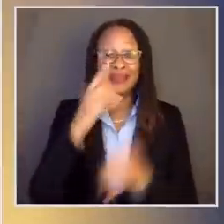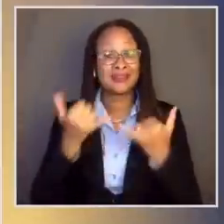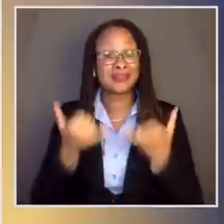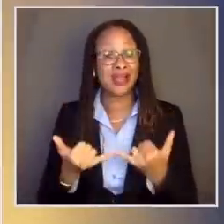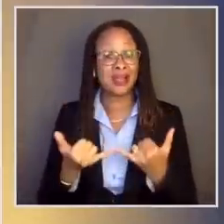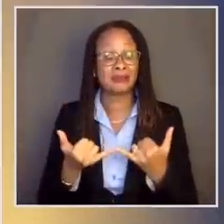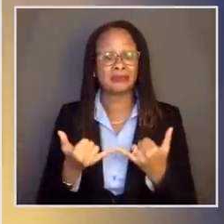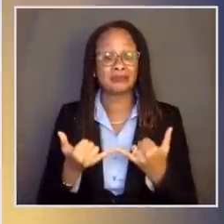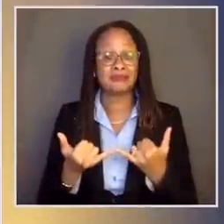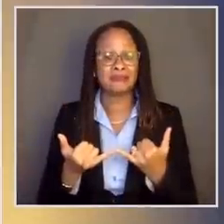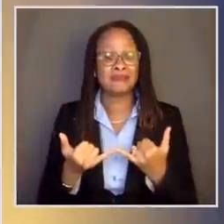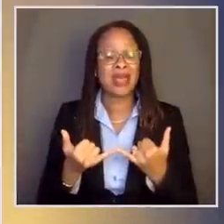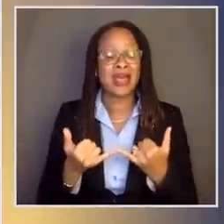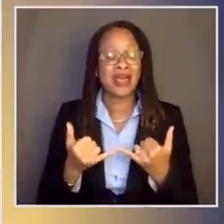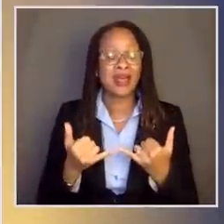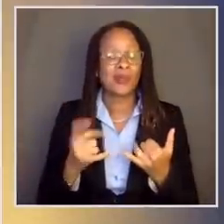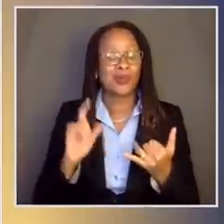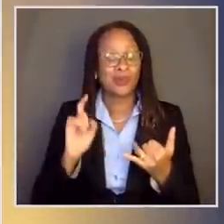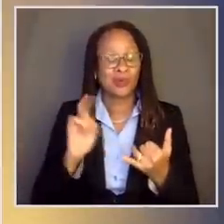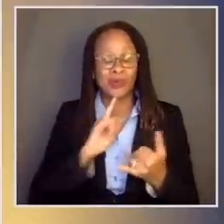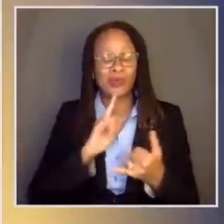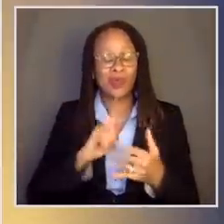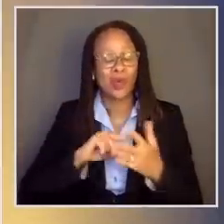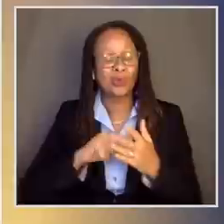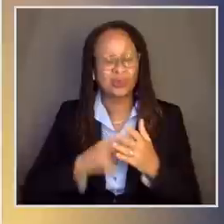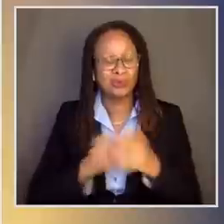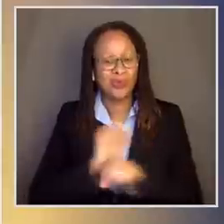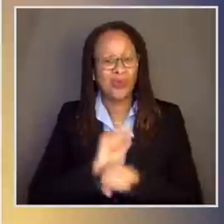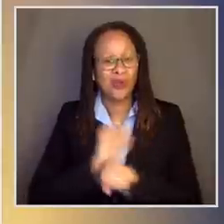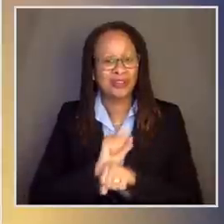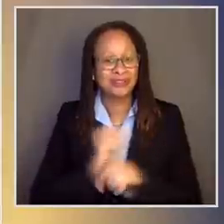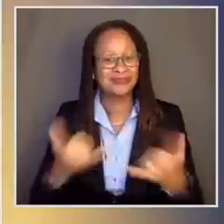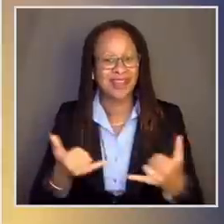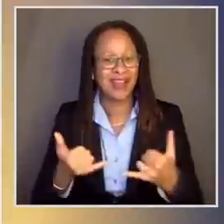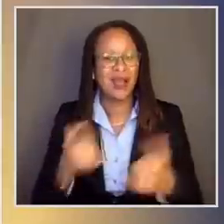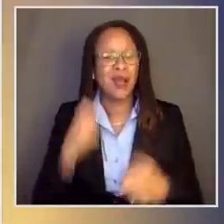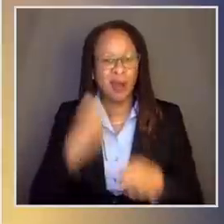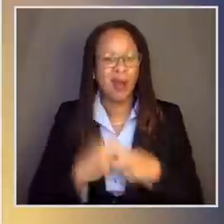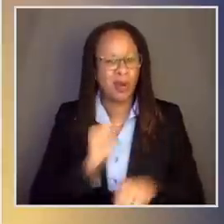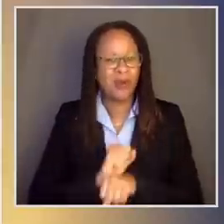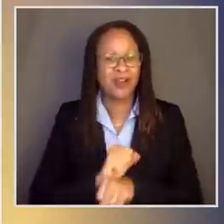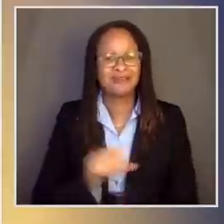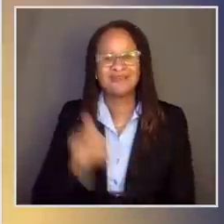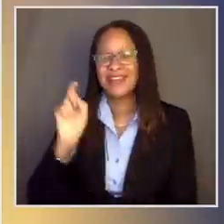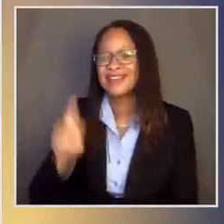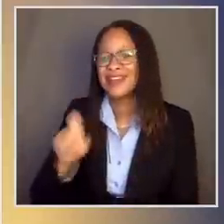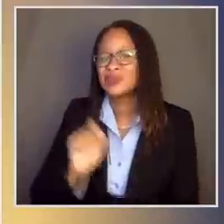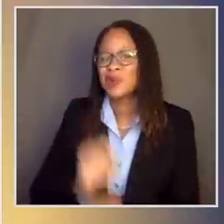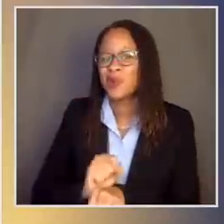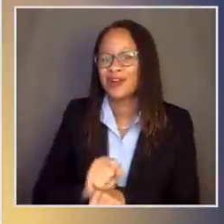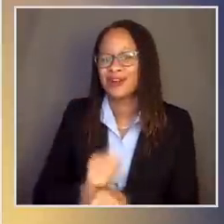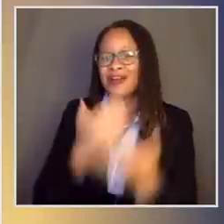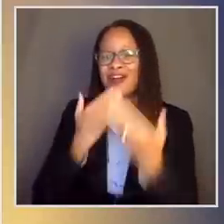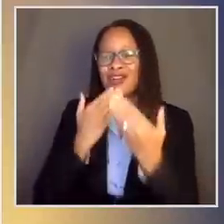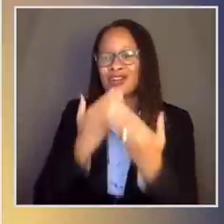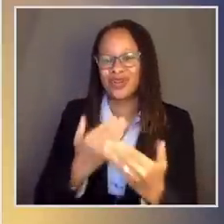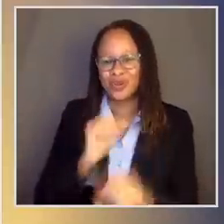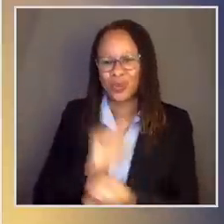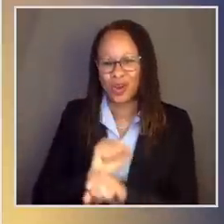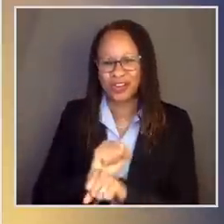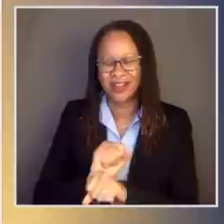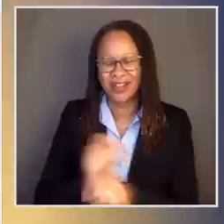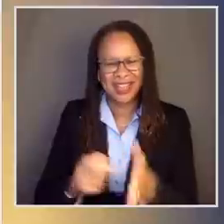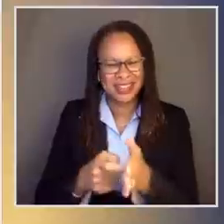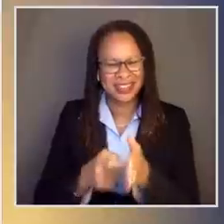the real work begins, the hard work, the necessary work, the good work, the essential work